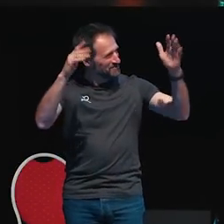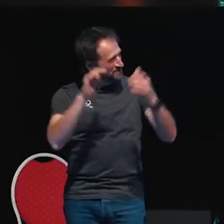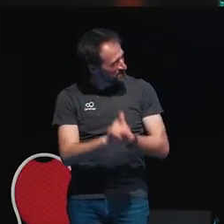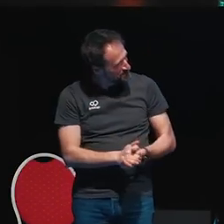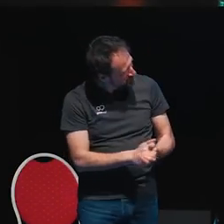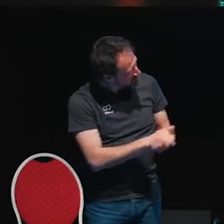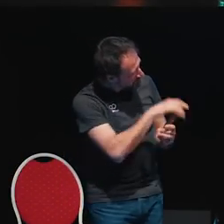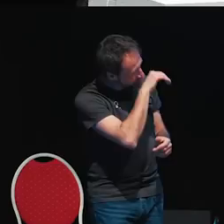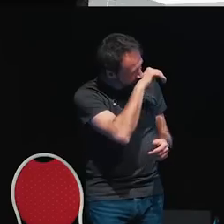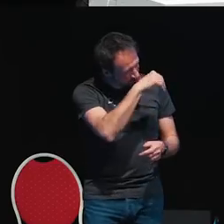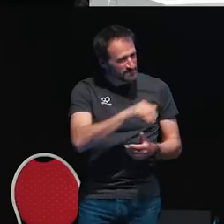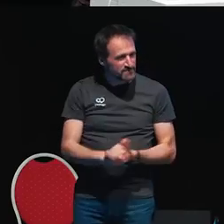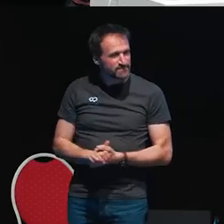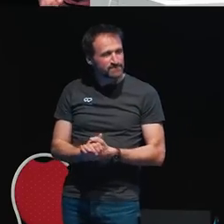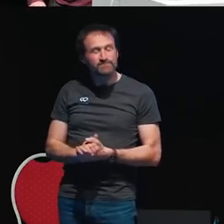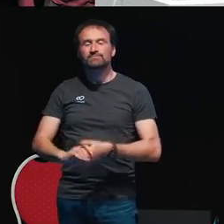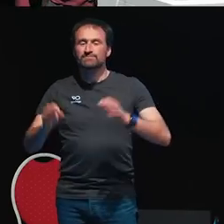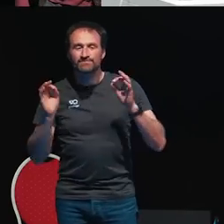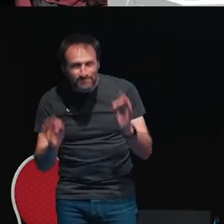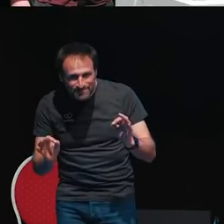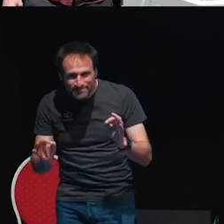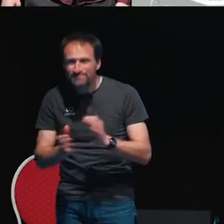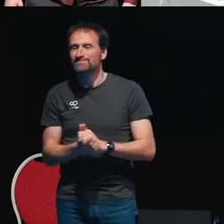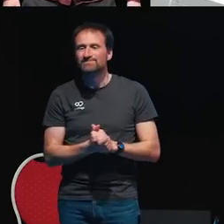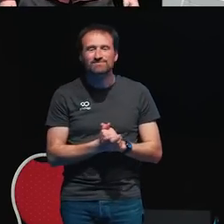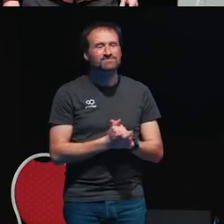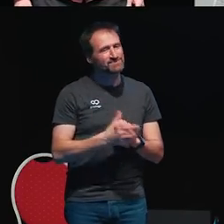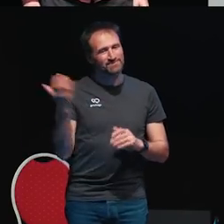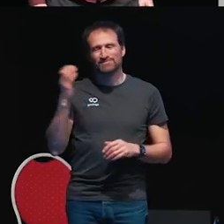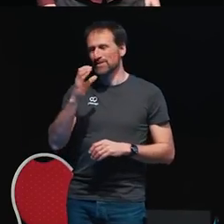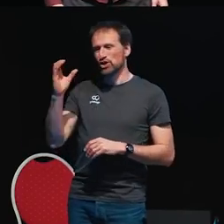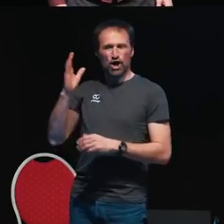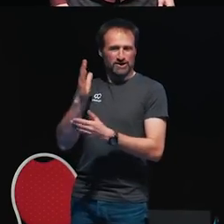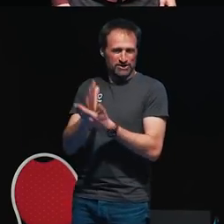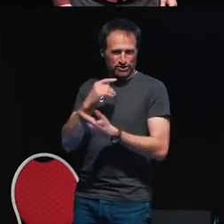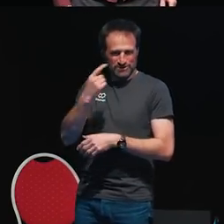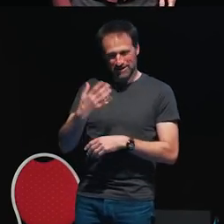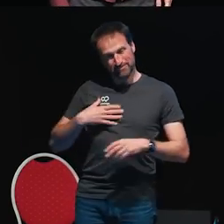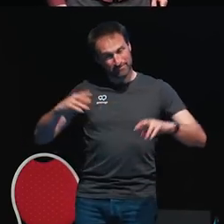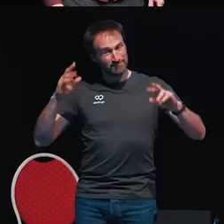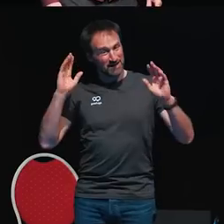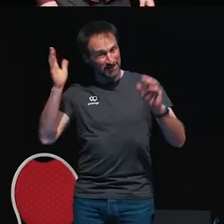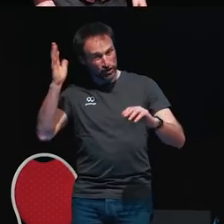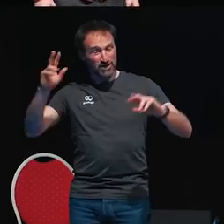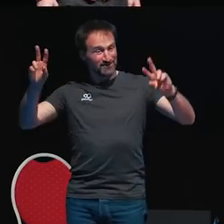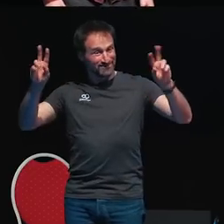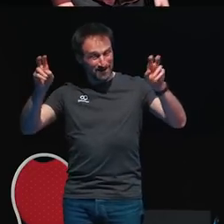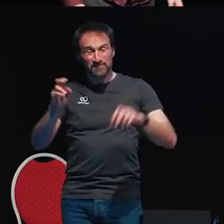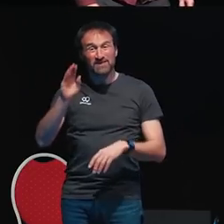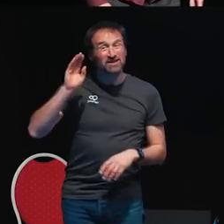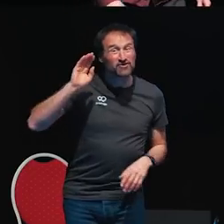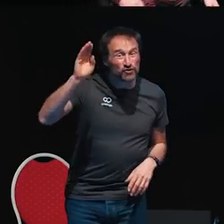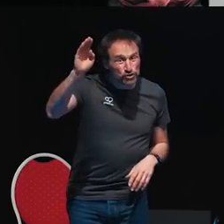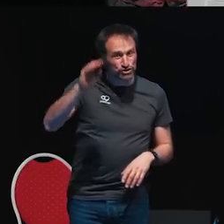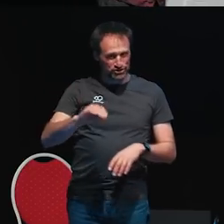All right. Okay. Well, as Courtney already said, the title of my talk is Future JavaScript, What